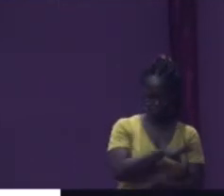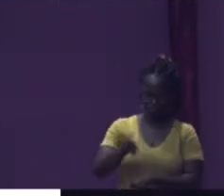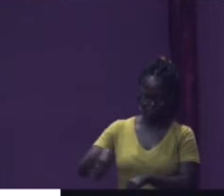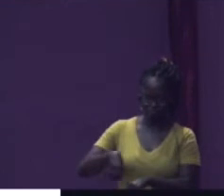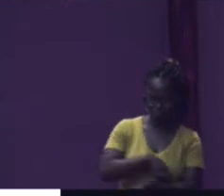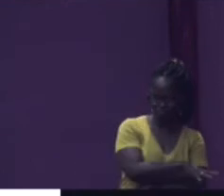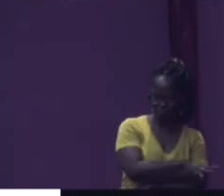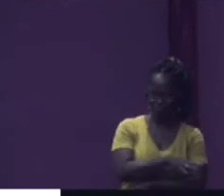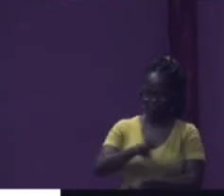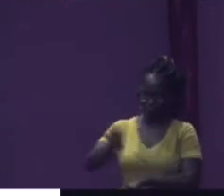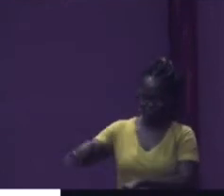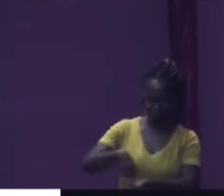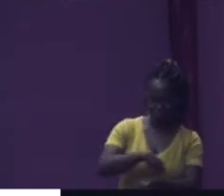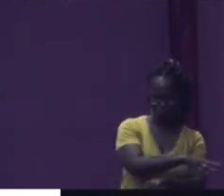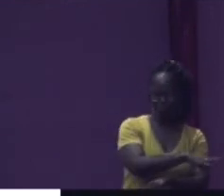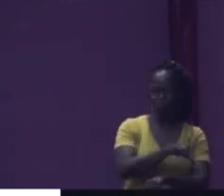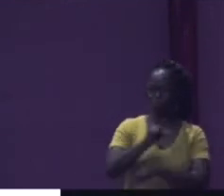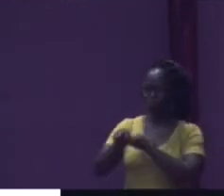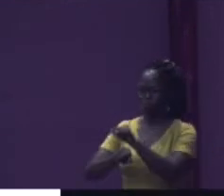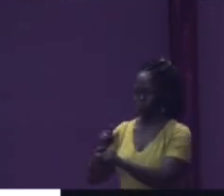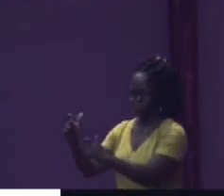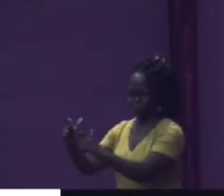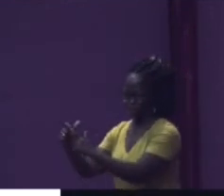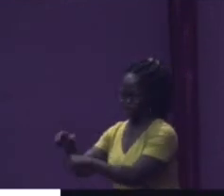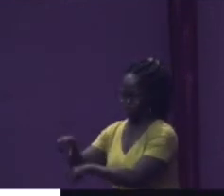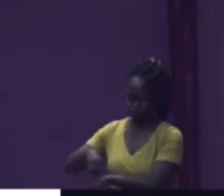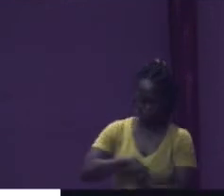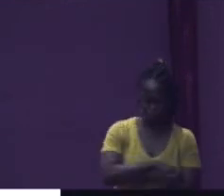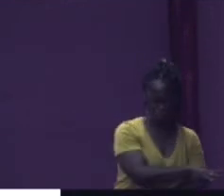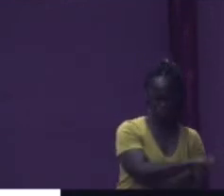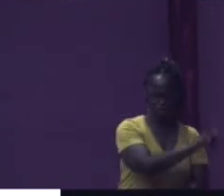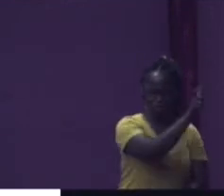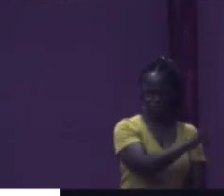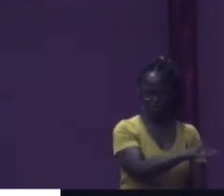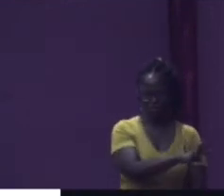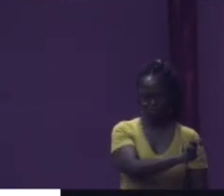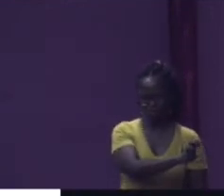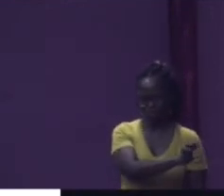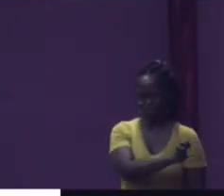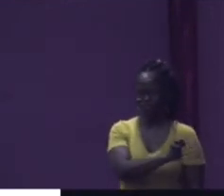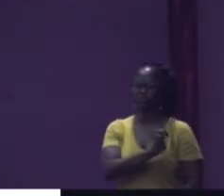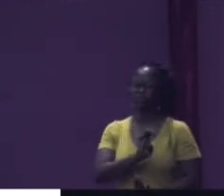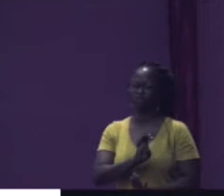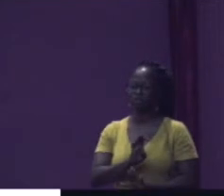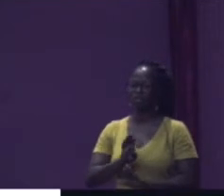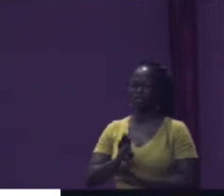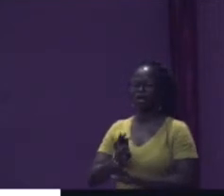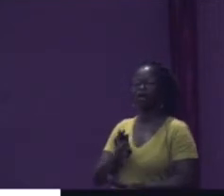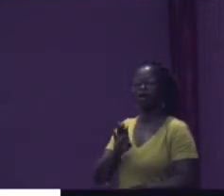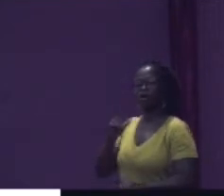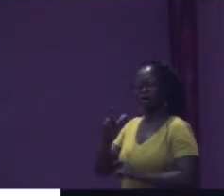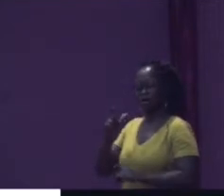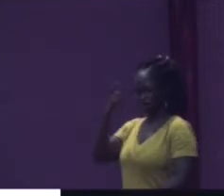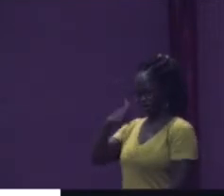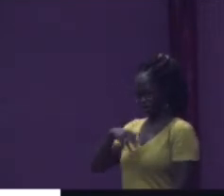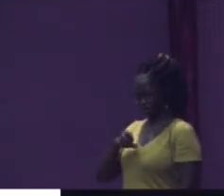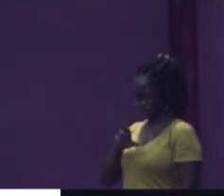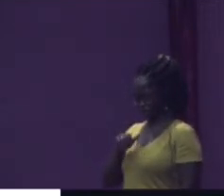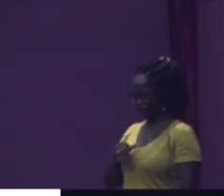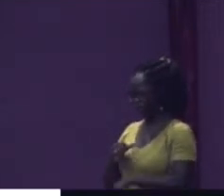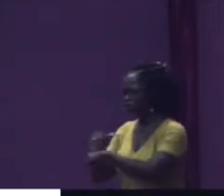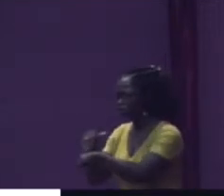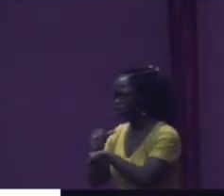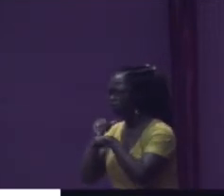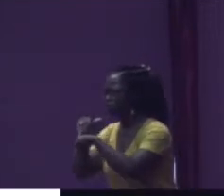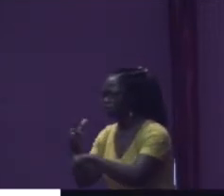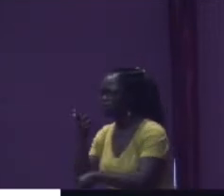and she goes to the doctor to validate some of her actions or conditions of the, if there's